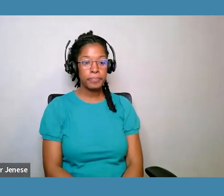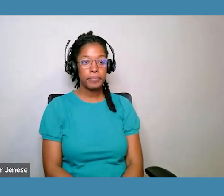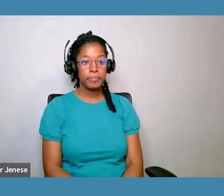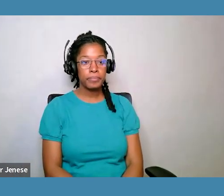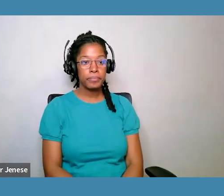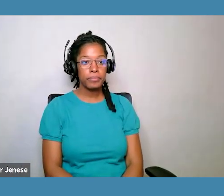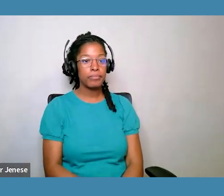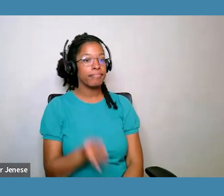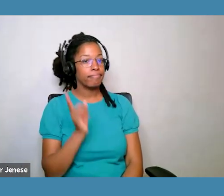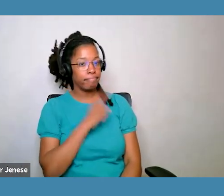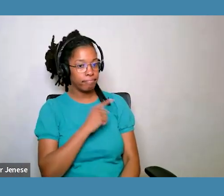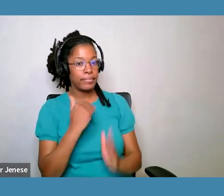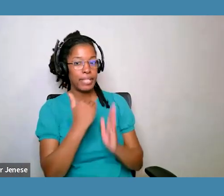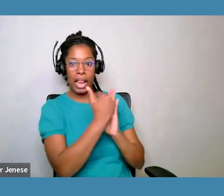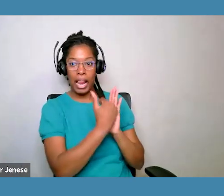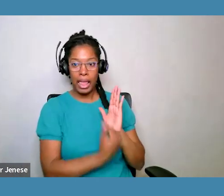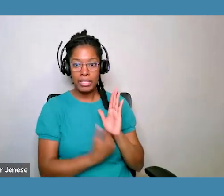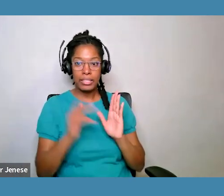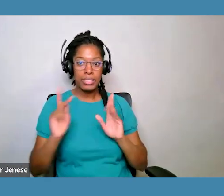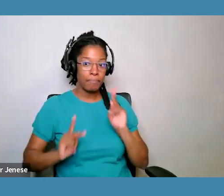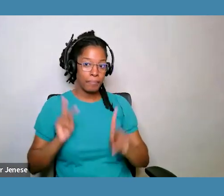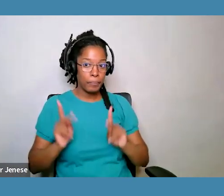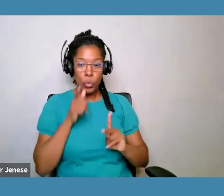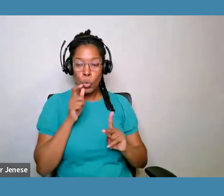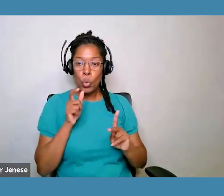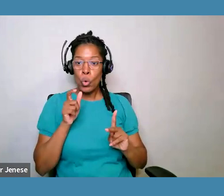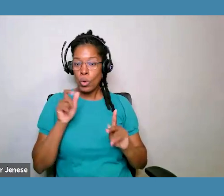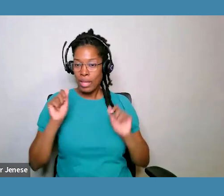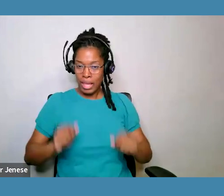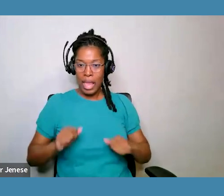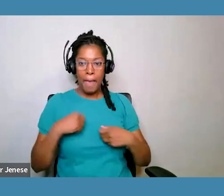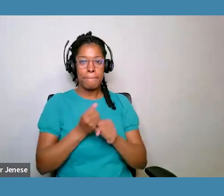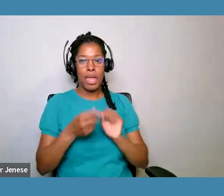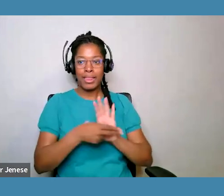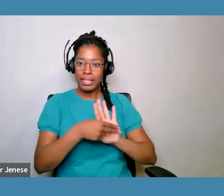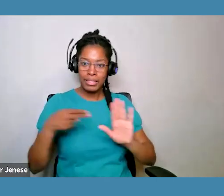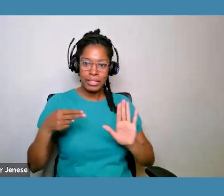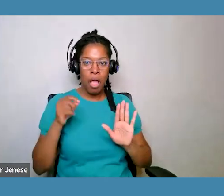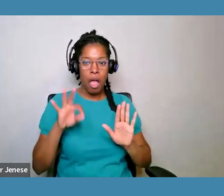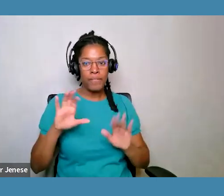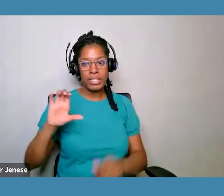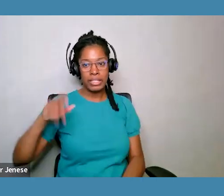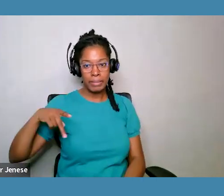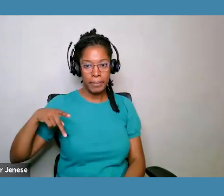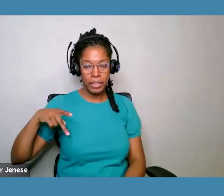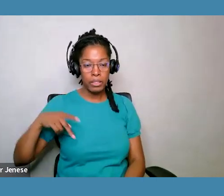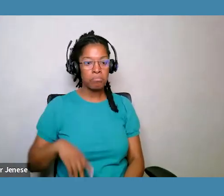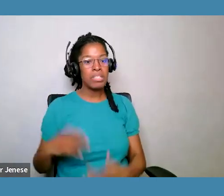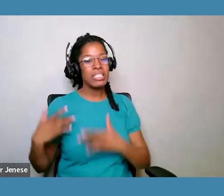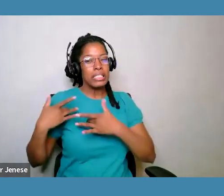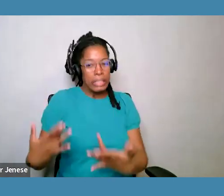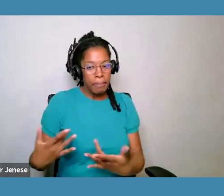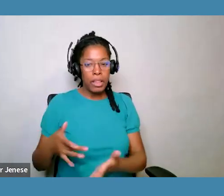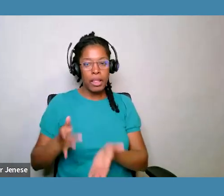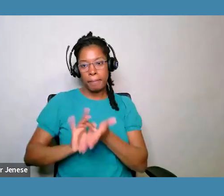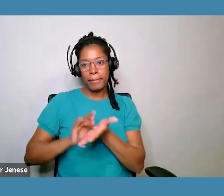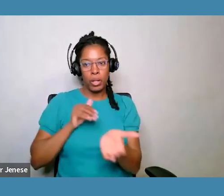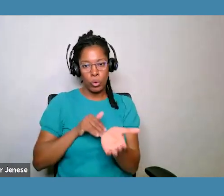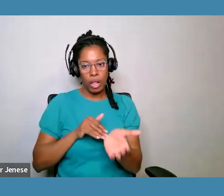Here is the list of folks who need to make the diagnosis of cerebral palsy. Generally, you're looking at a medical doctor